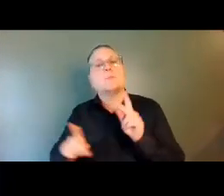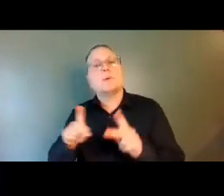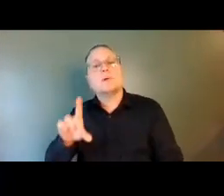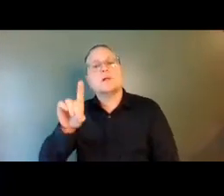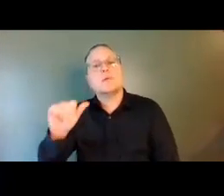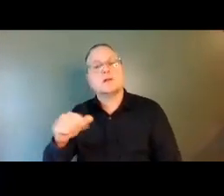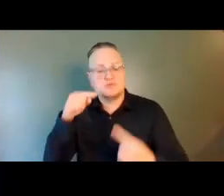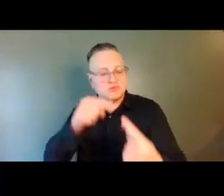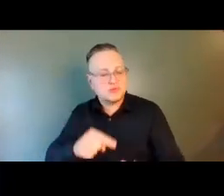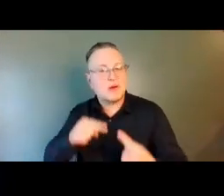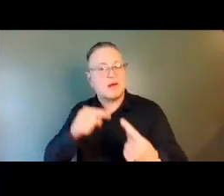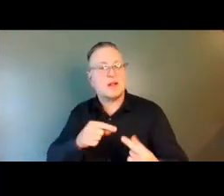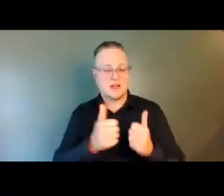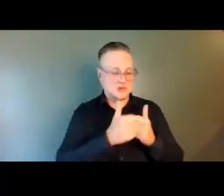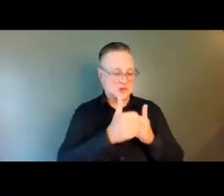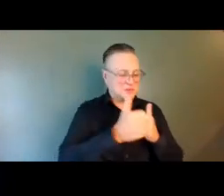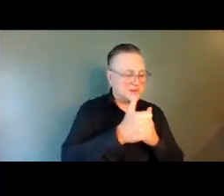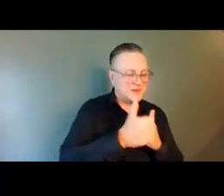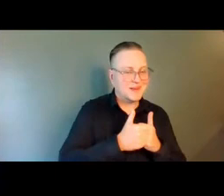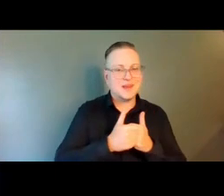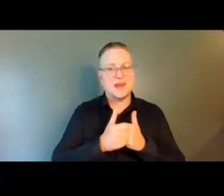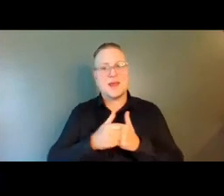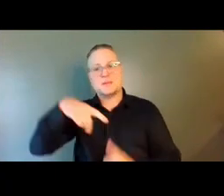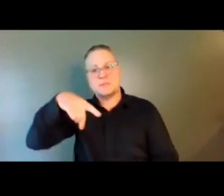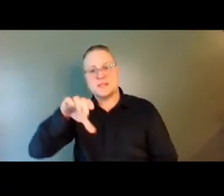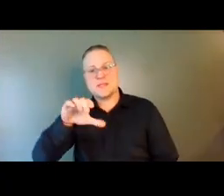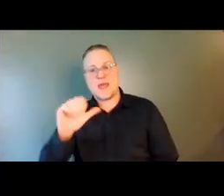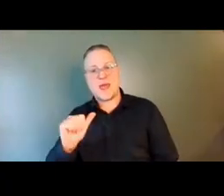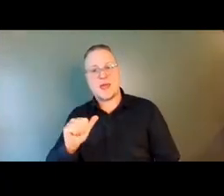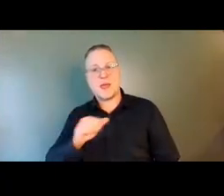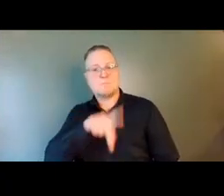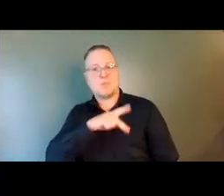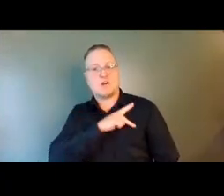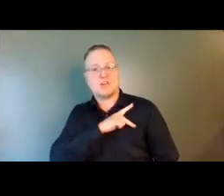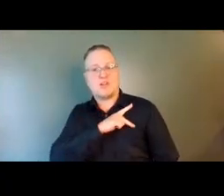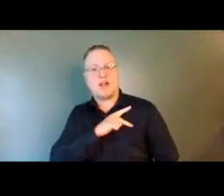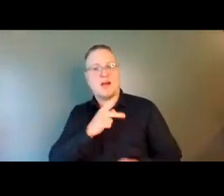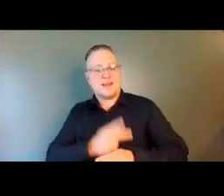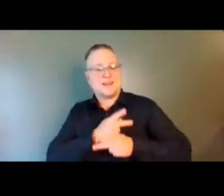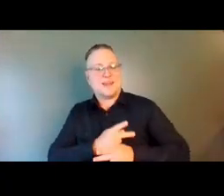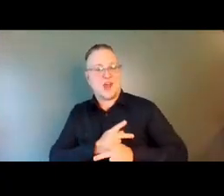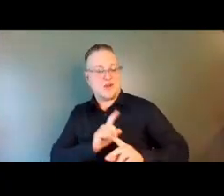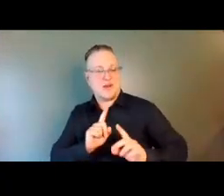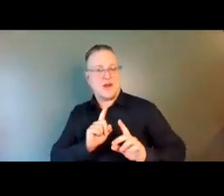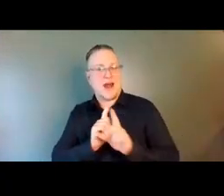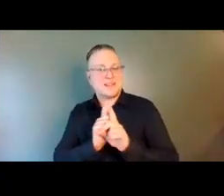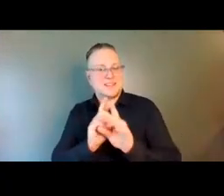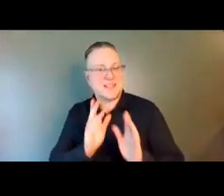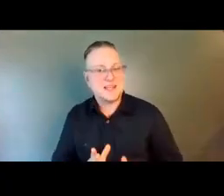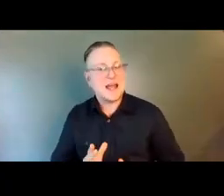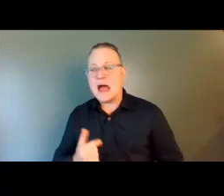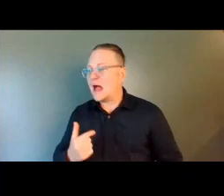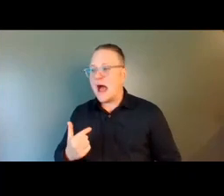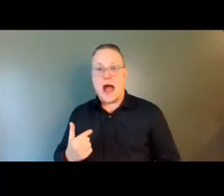care assistance. And that was when the light bulb went off that, wow, this isn't something that I should try to be fitting in